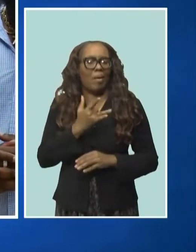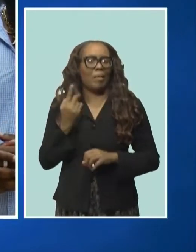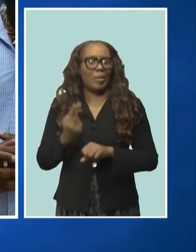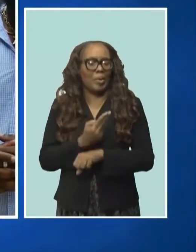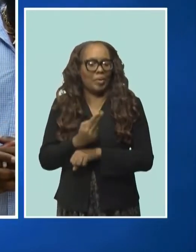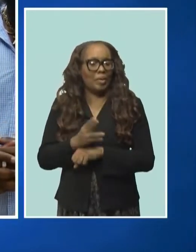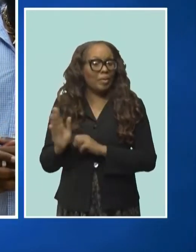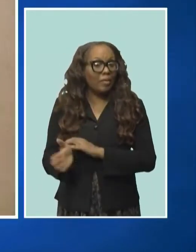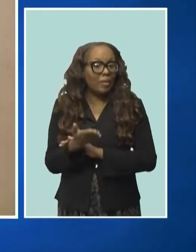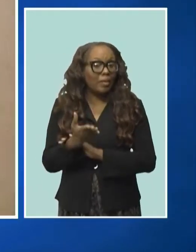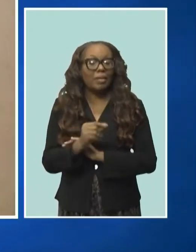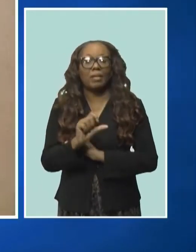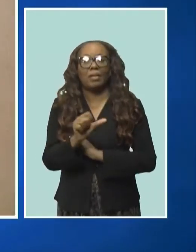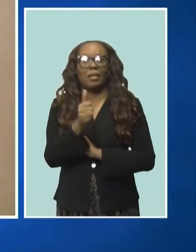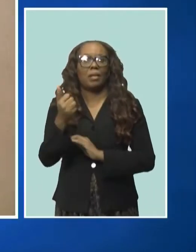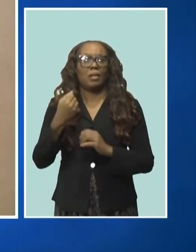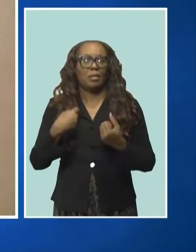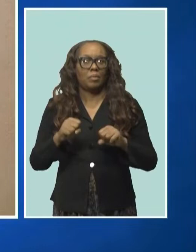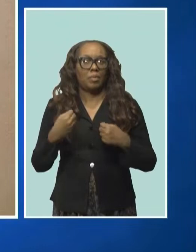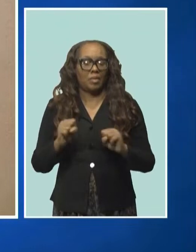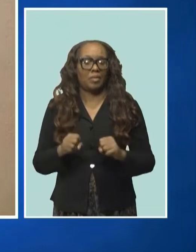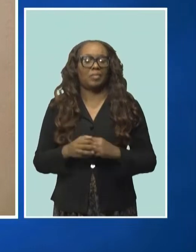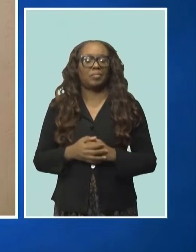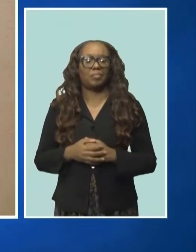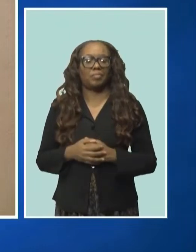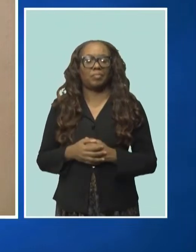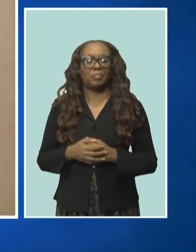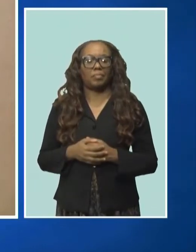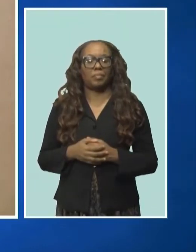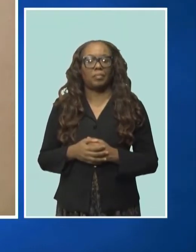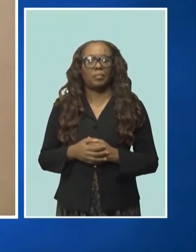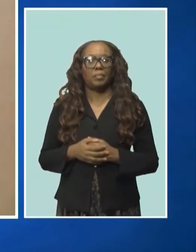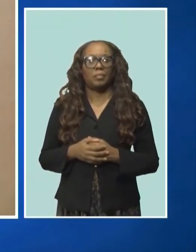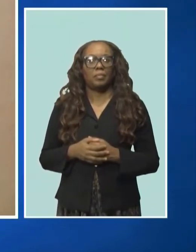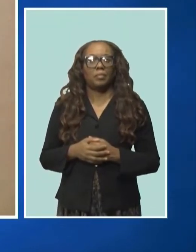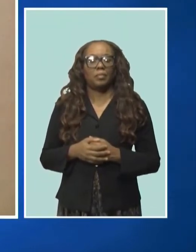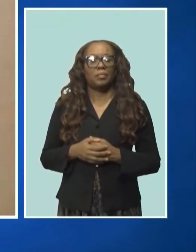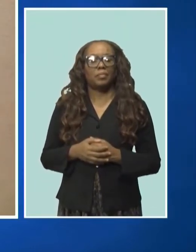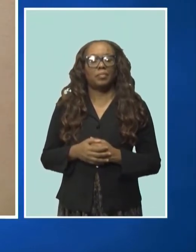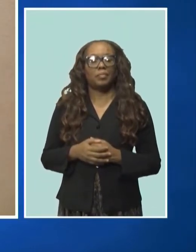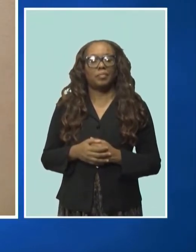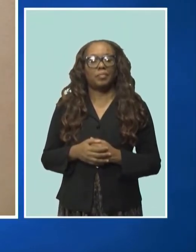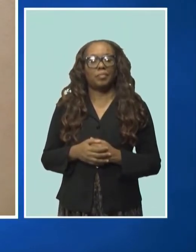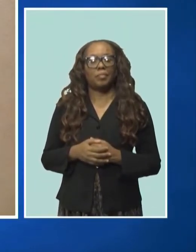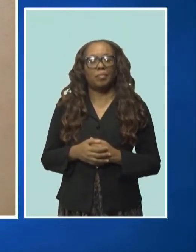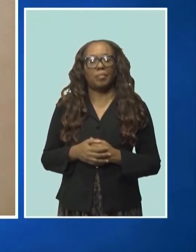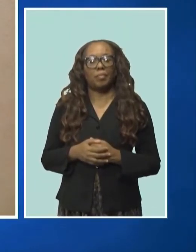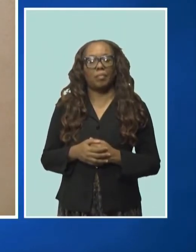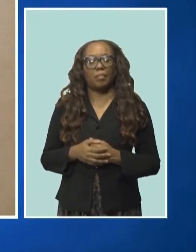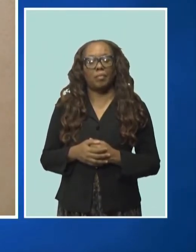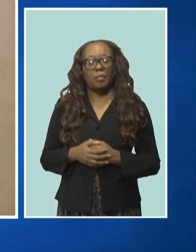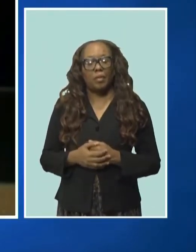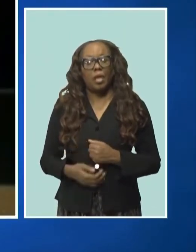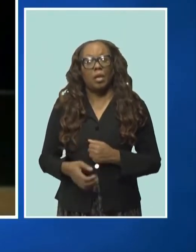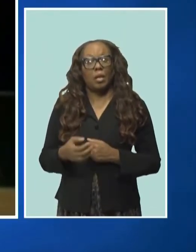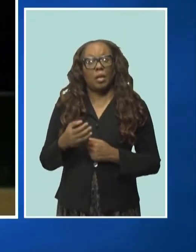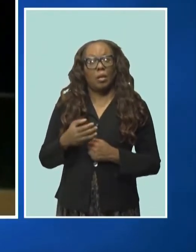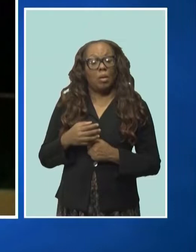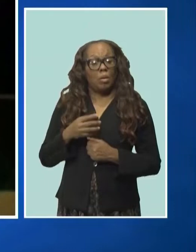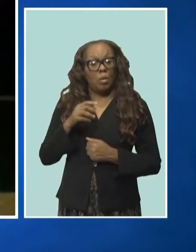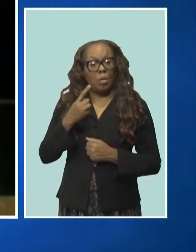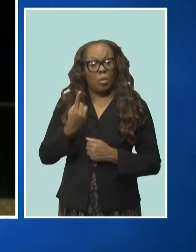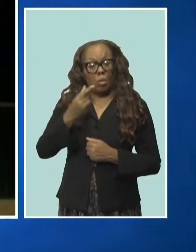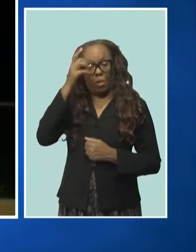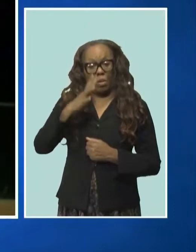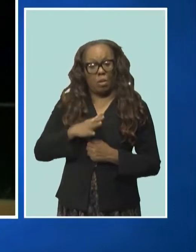utilizing other sports. Ryan Bradford represented MP for St. Joseph and Attorney General Dale Marshall, who was